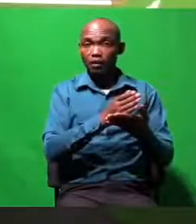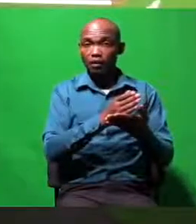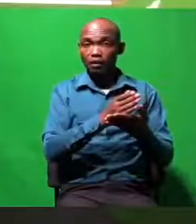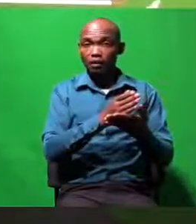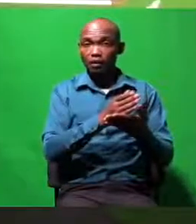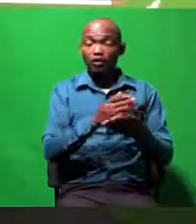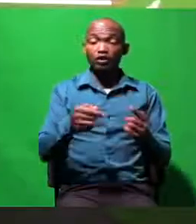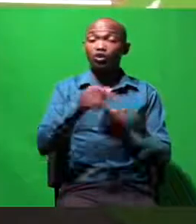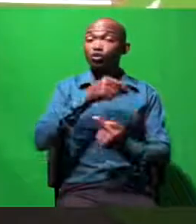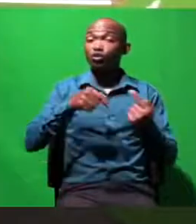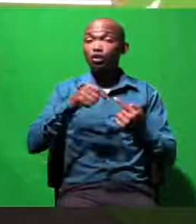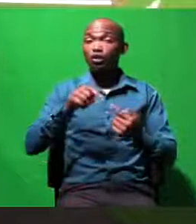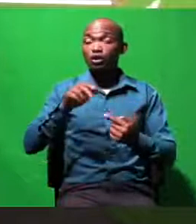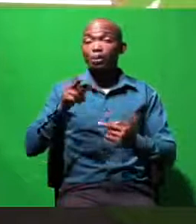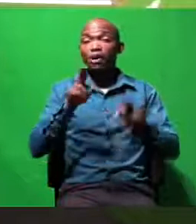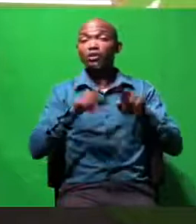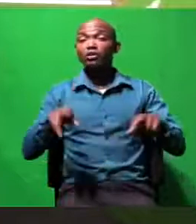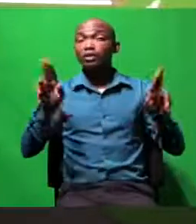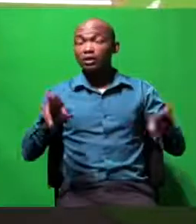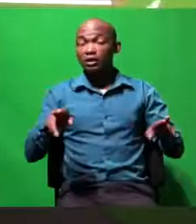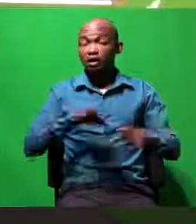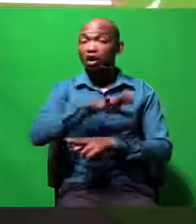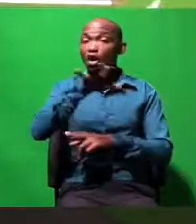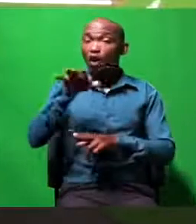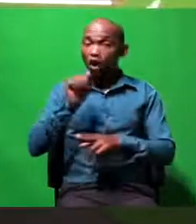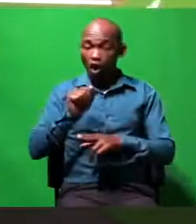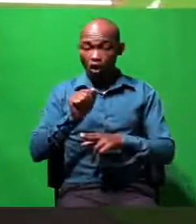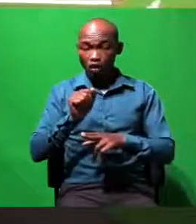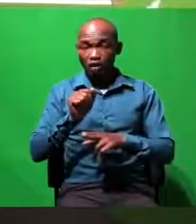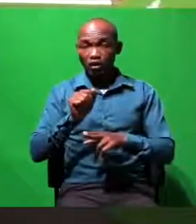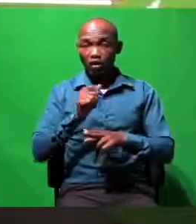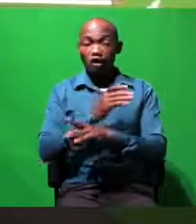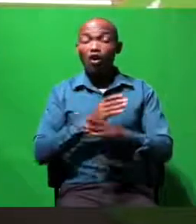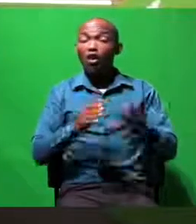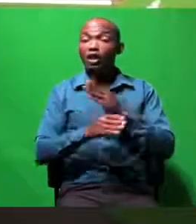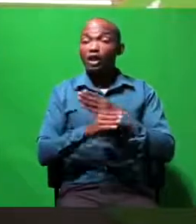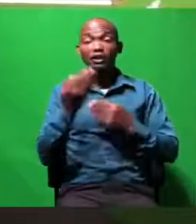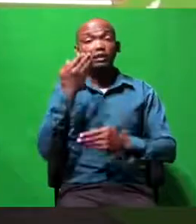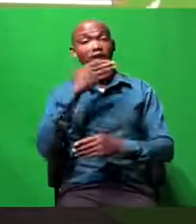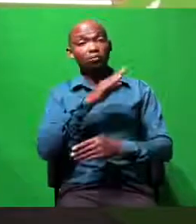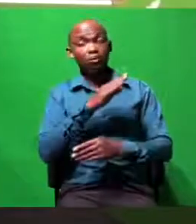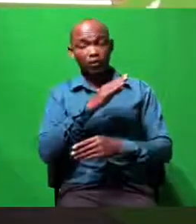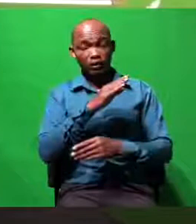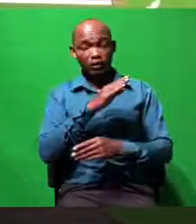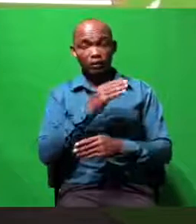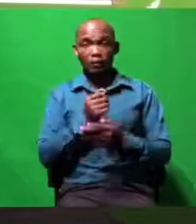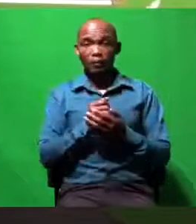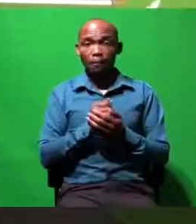it is controlled by the judiciary. So those important organs are very important.